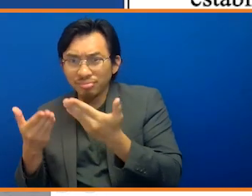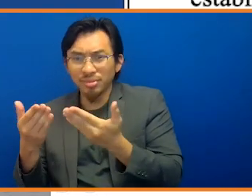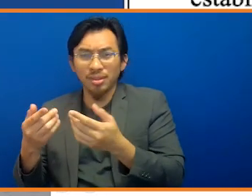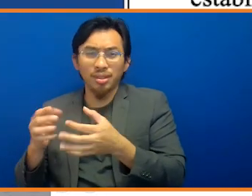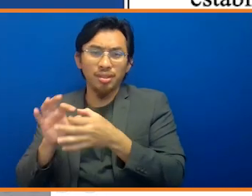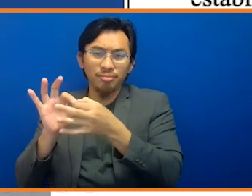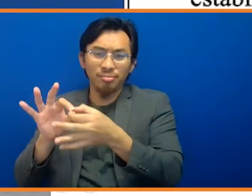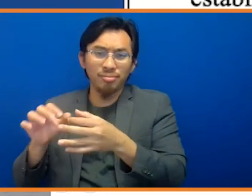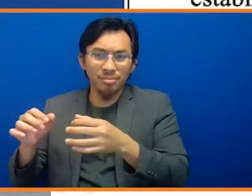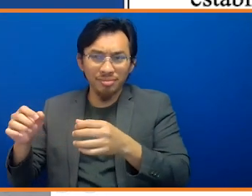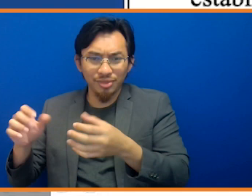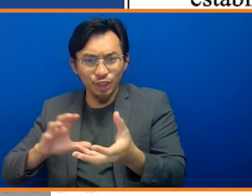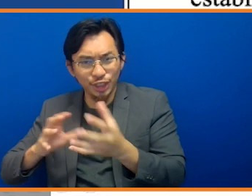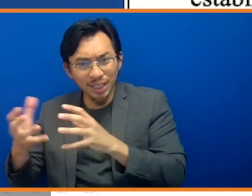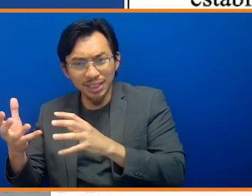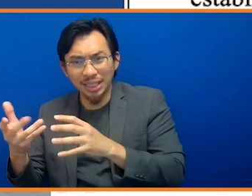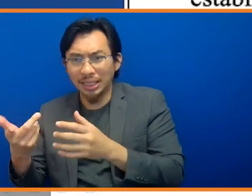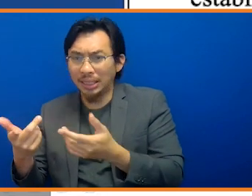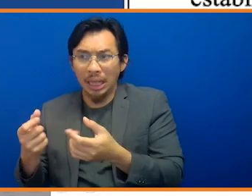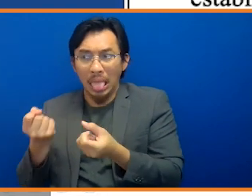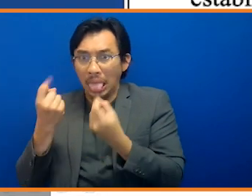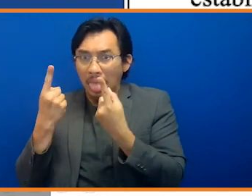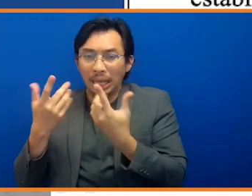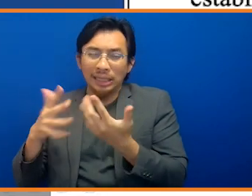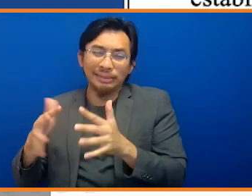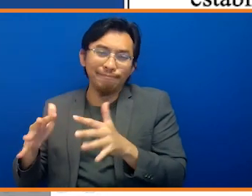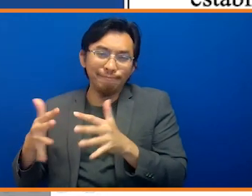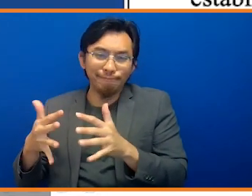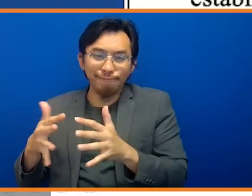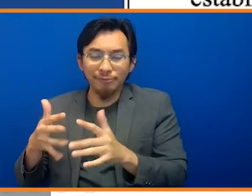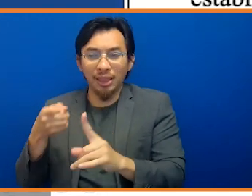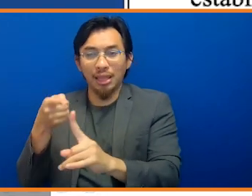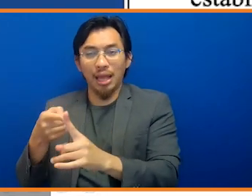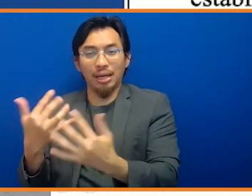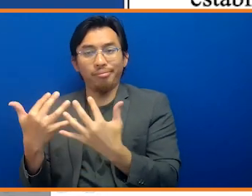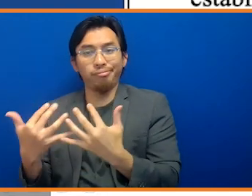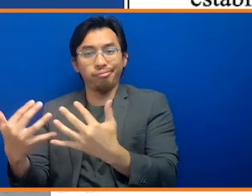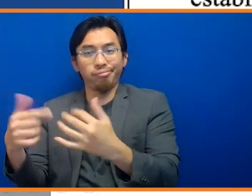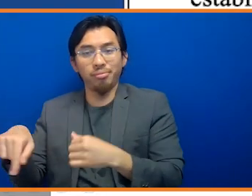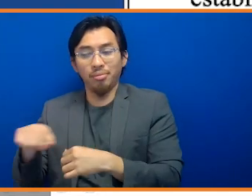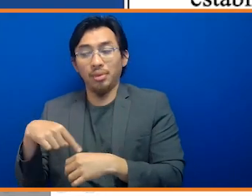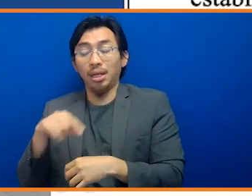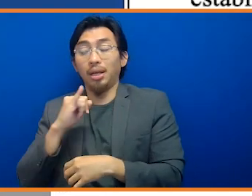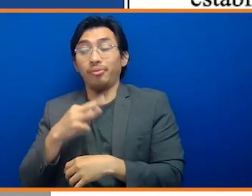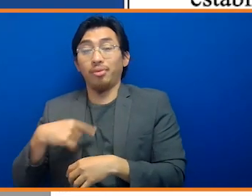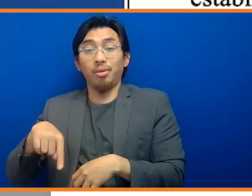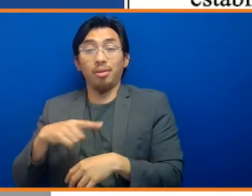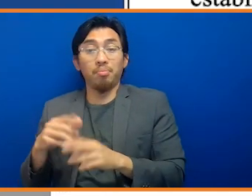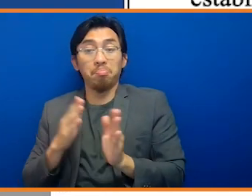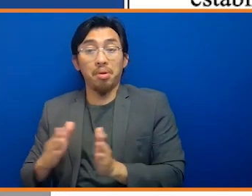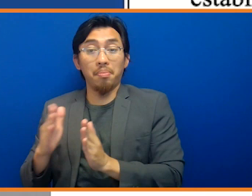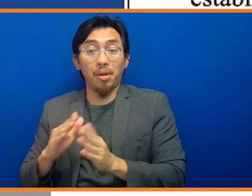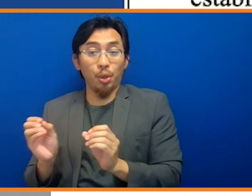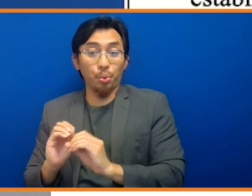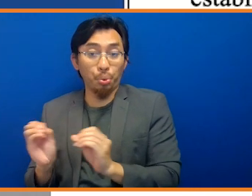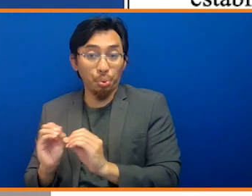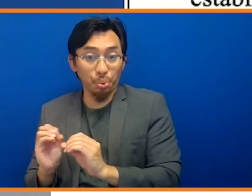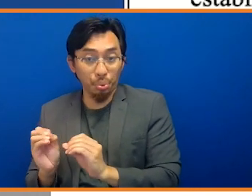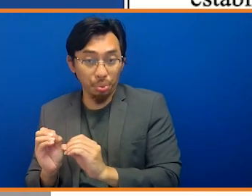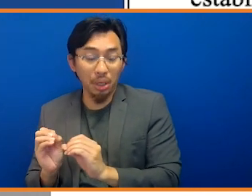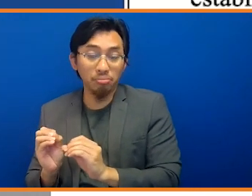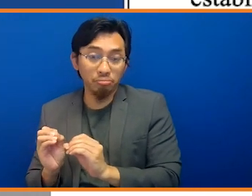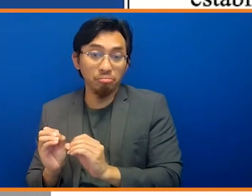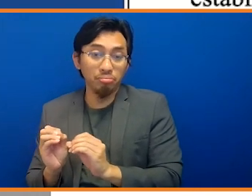event, insufficient understanding on the target of audience. So we aren't prepared. This is the one that we